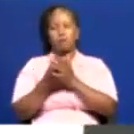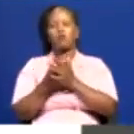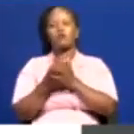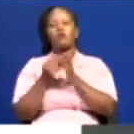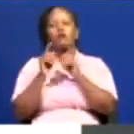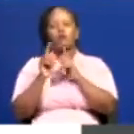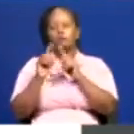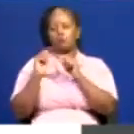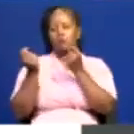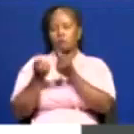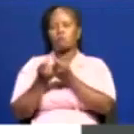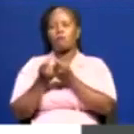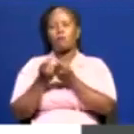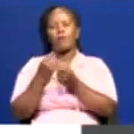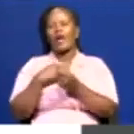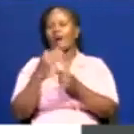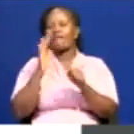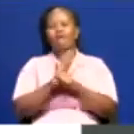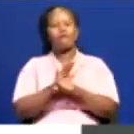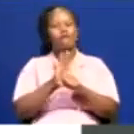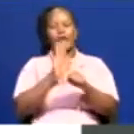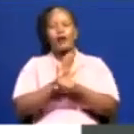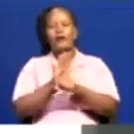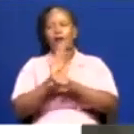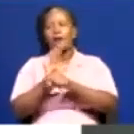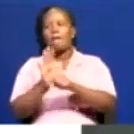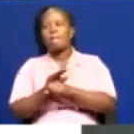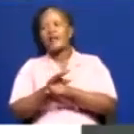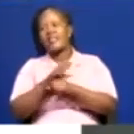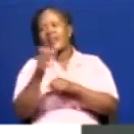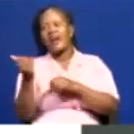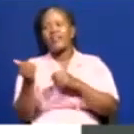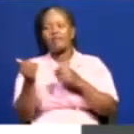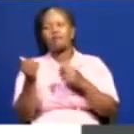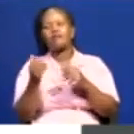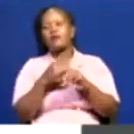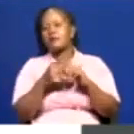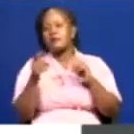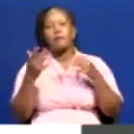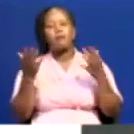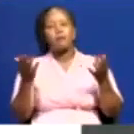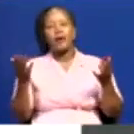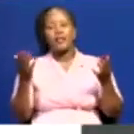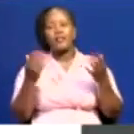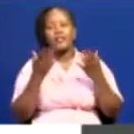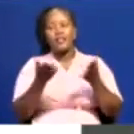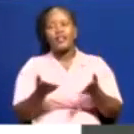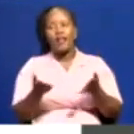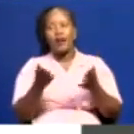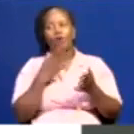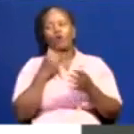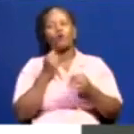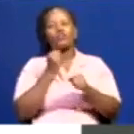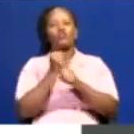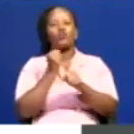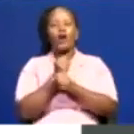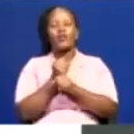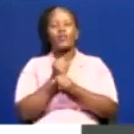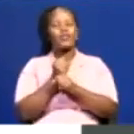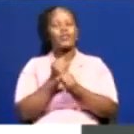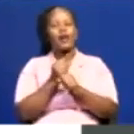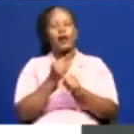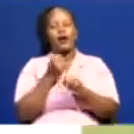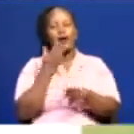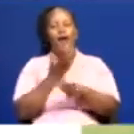got many and many other ambitions, but for now, I just have to work harder and harder,